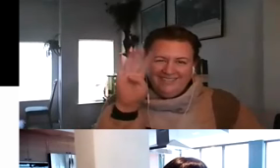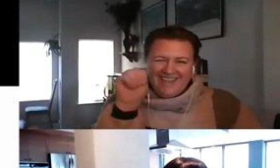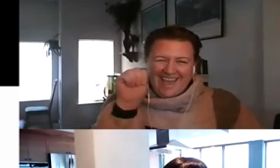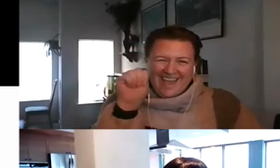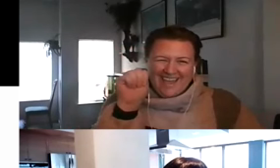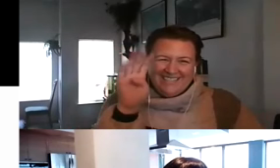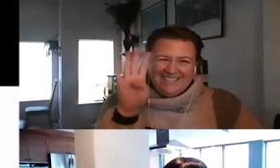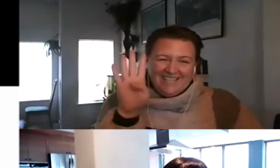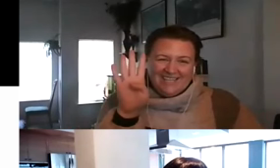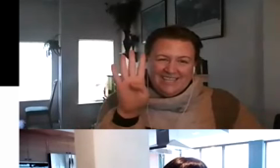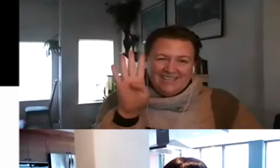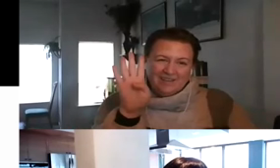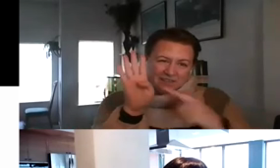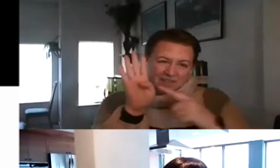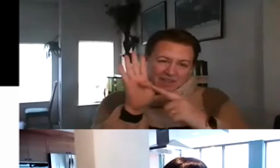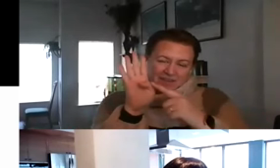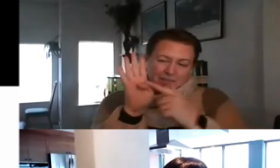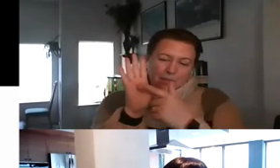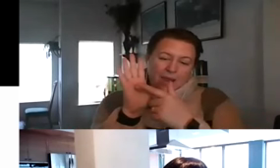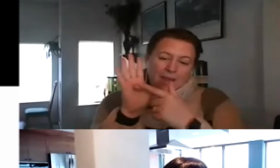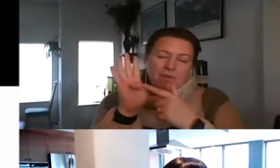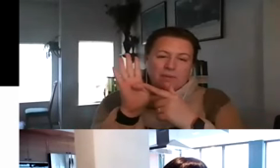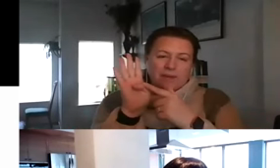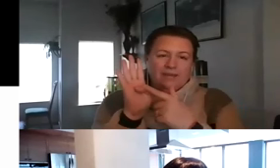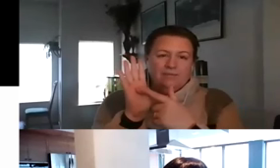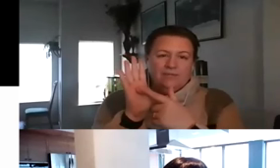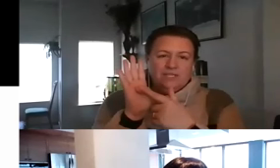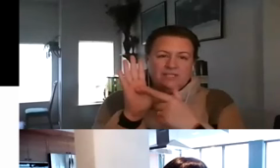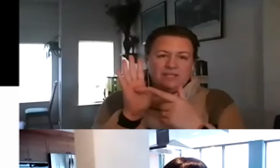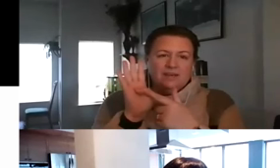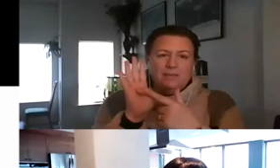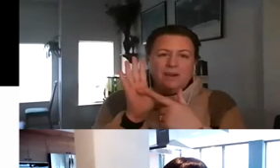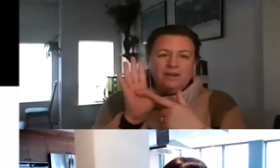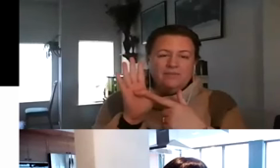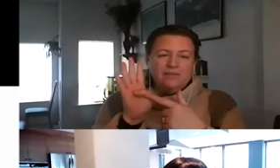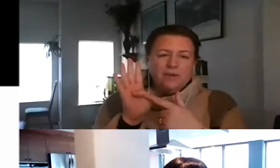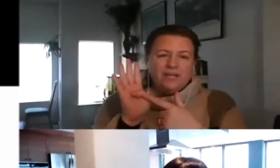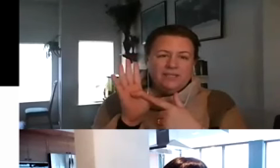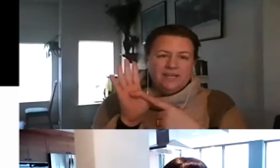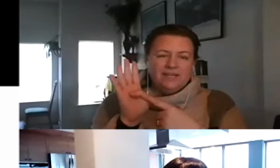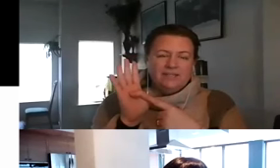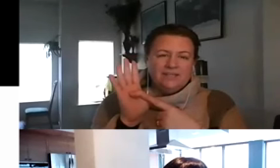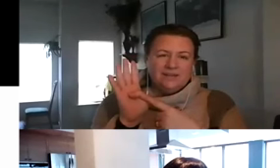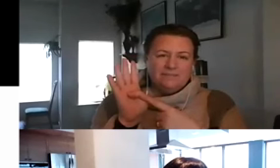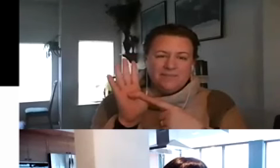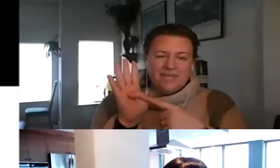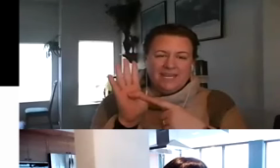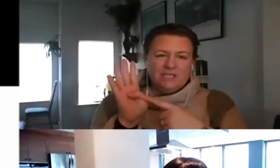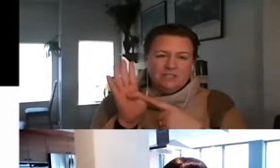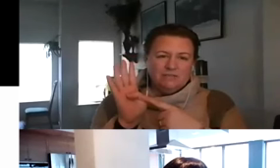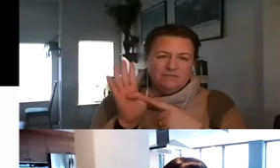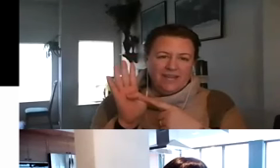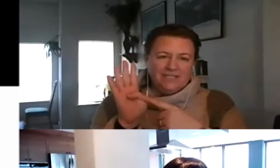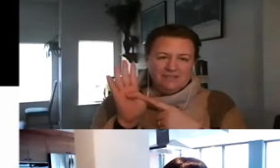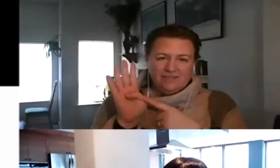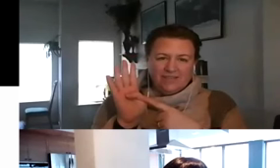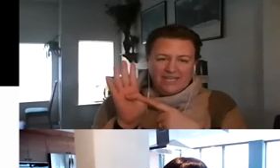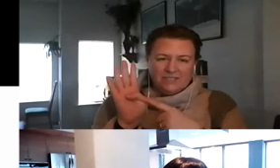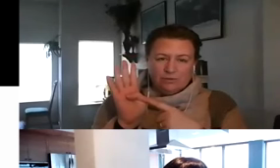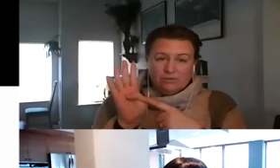of a brain, and the primal brain, which is the part of the brain that